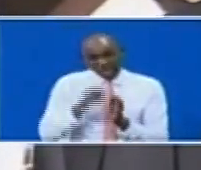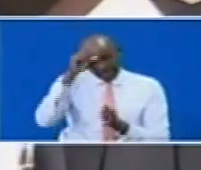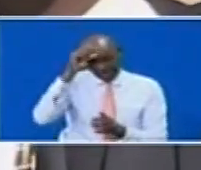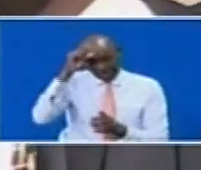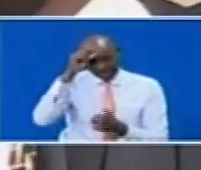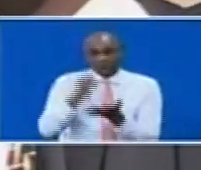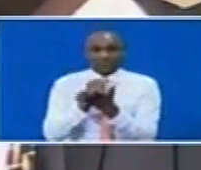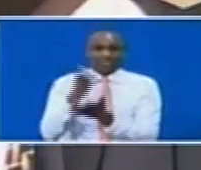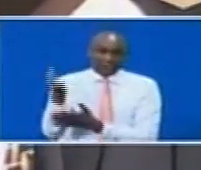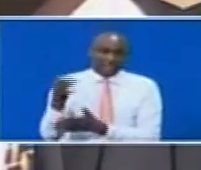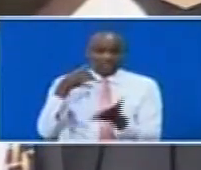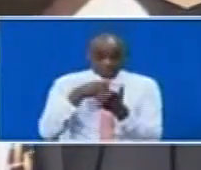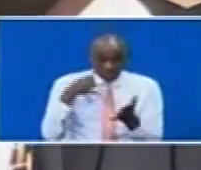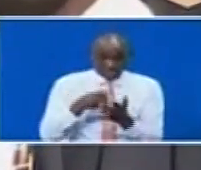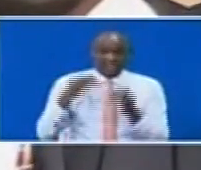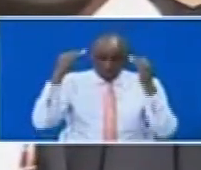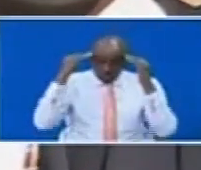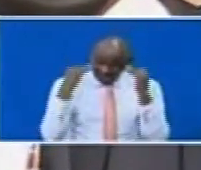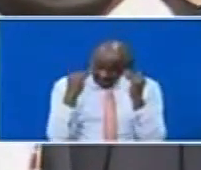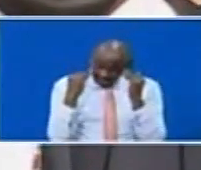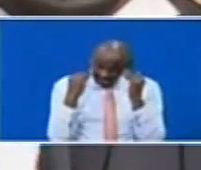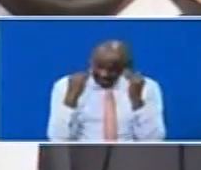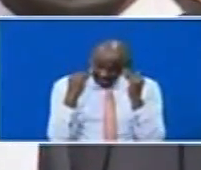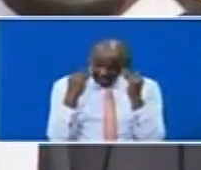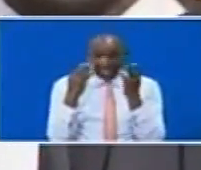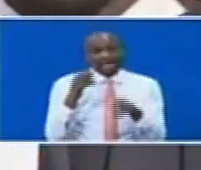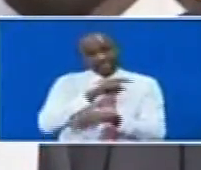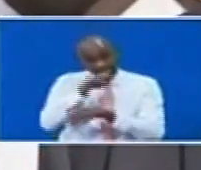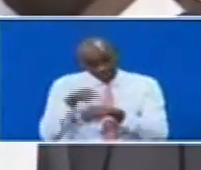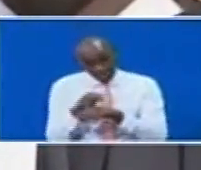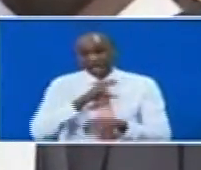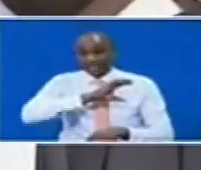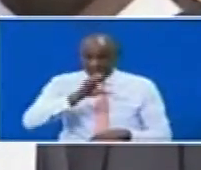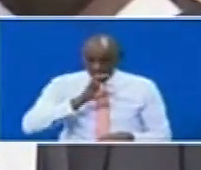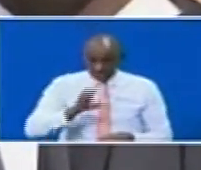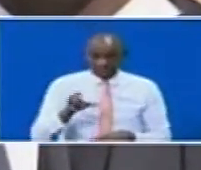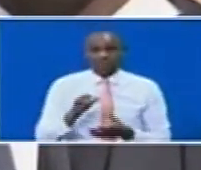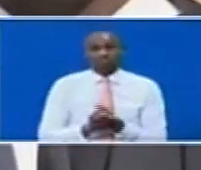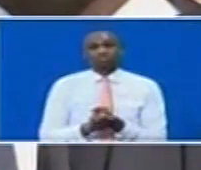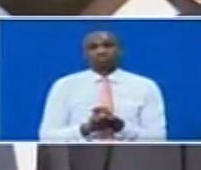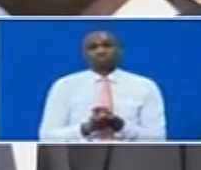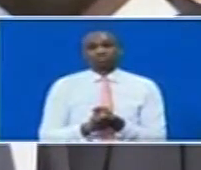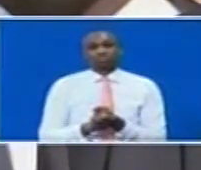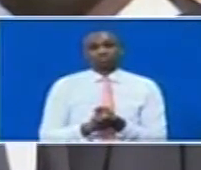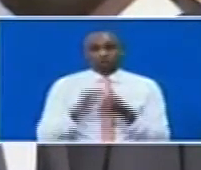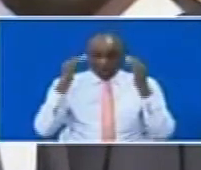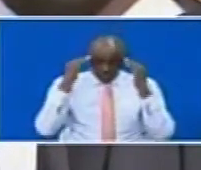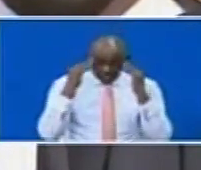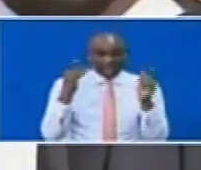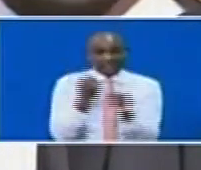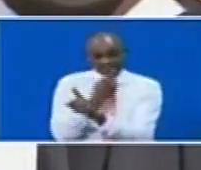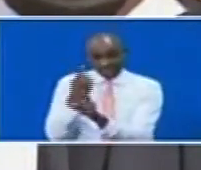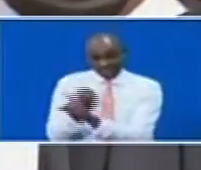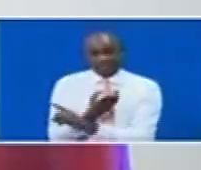organs, including the judiciary and the national and county legislatures, among other